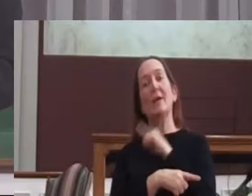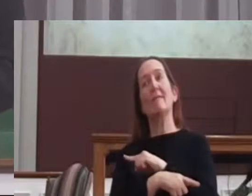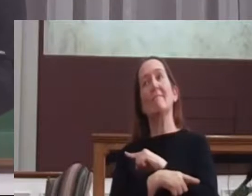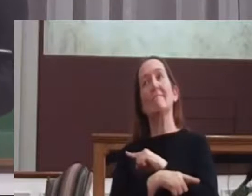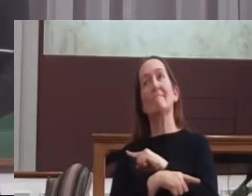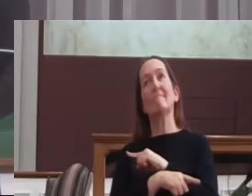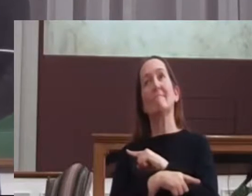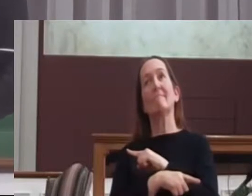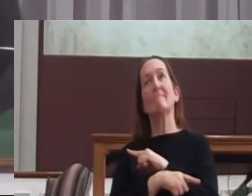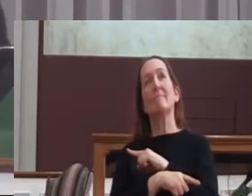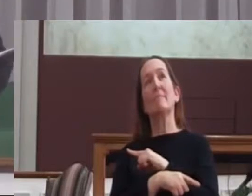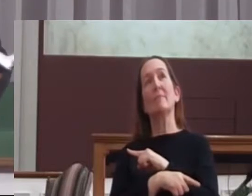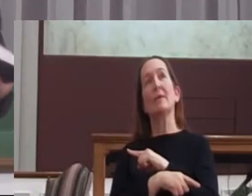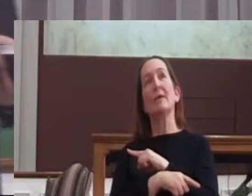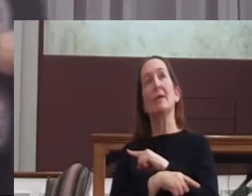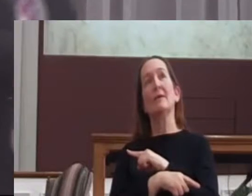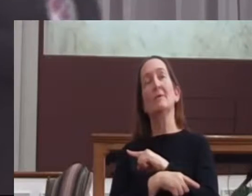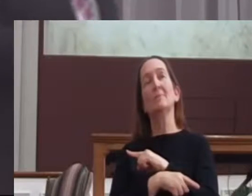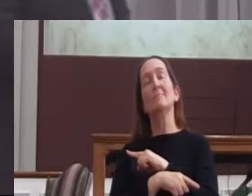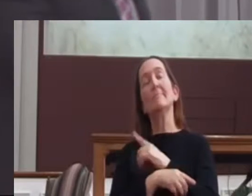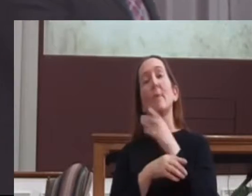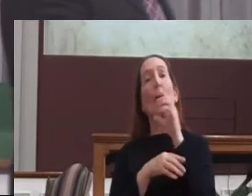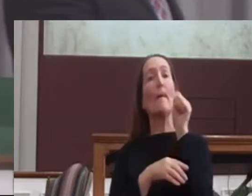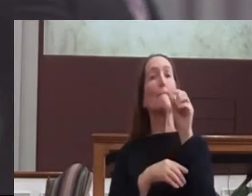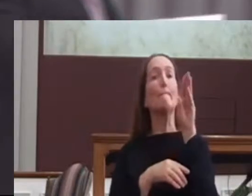we began worship.